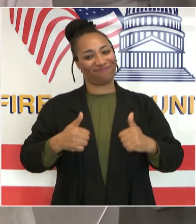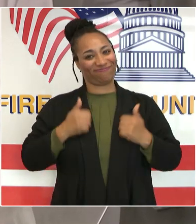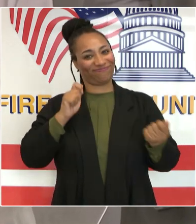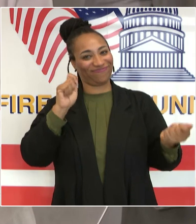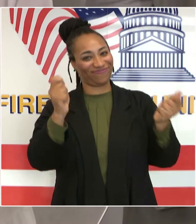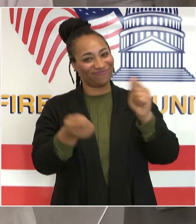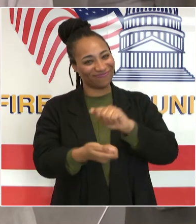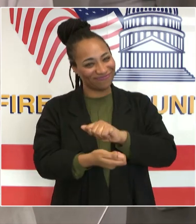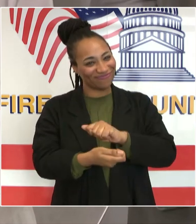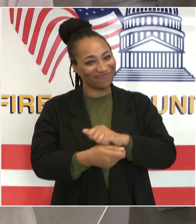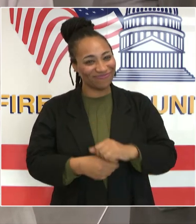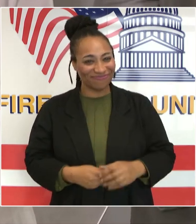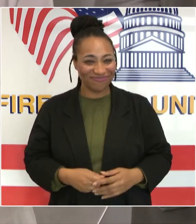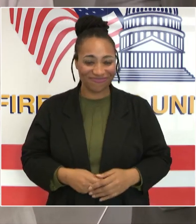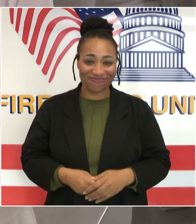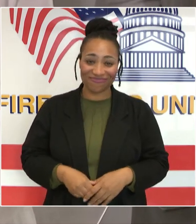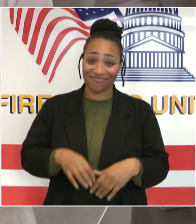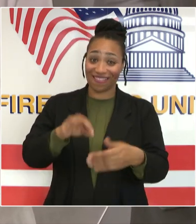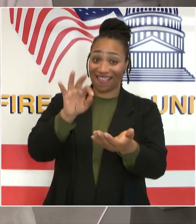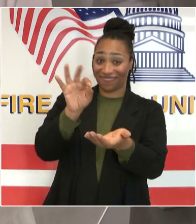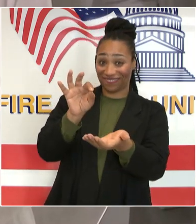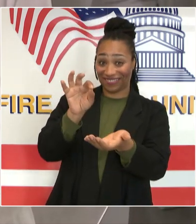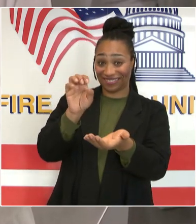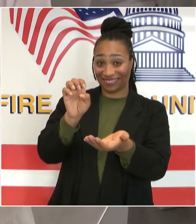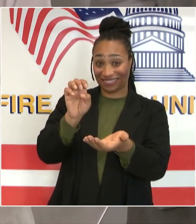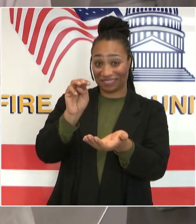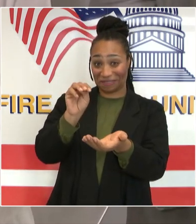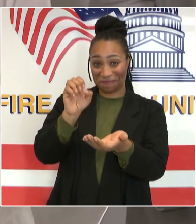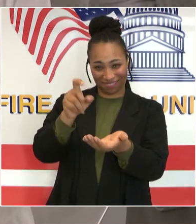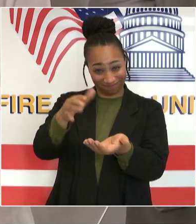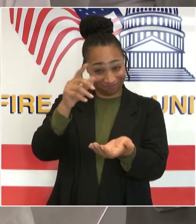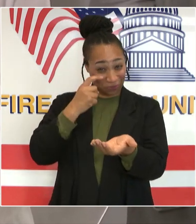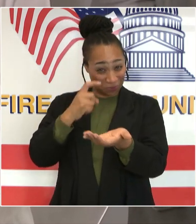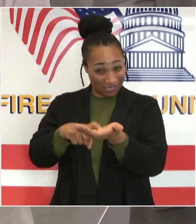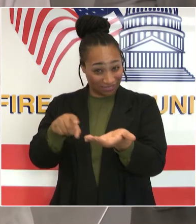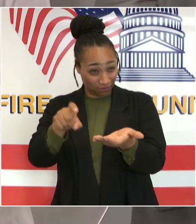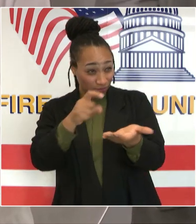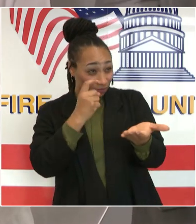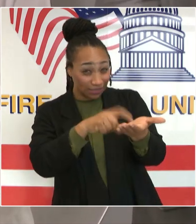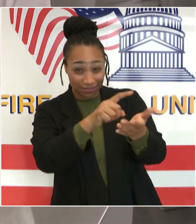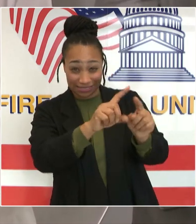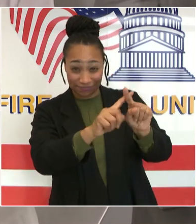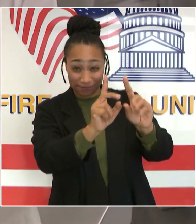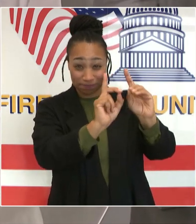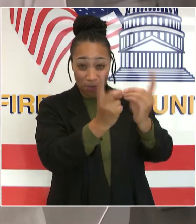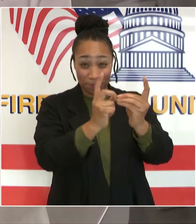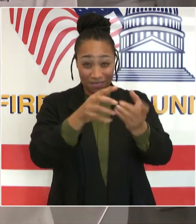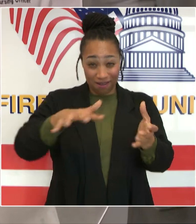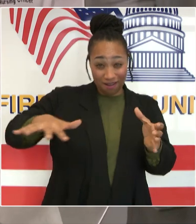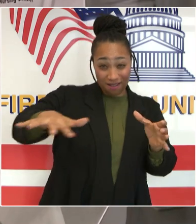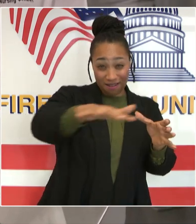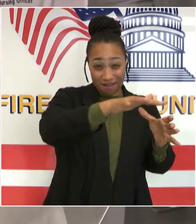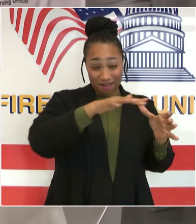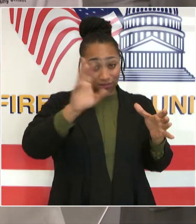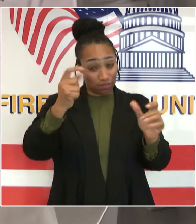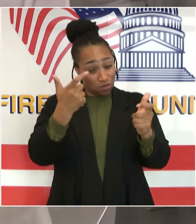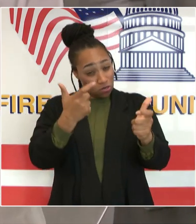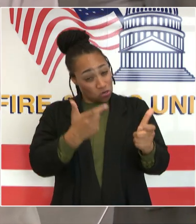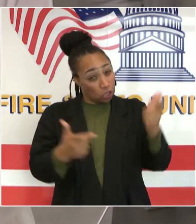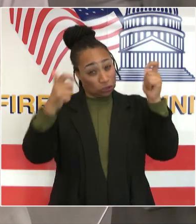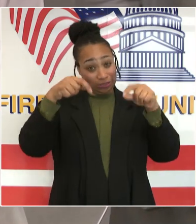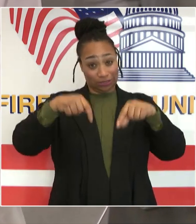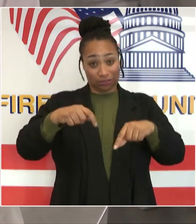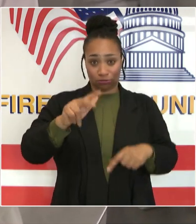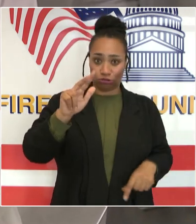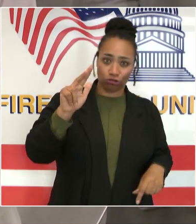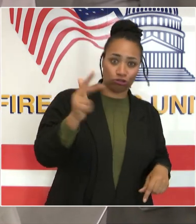over the last week, is a really good department. But we're also the third largest healthcare provider in the District of Columbia. And that's